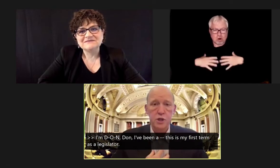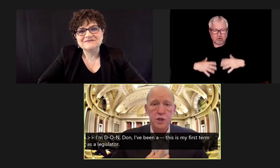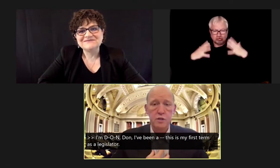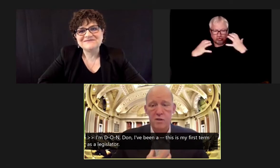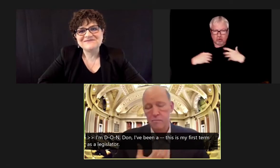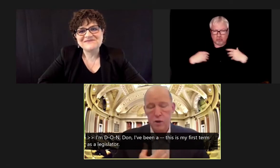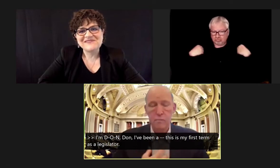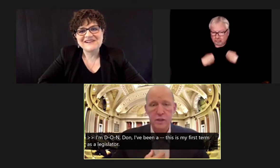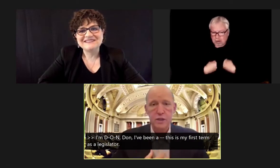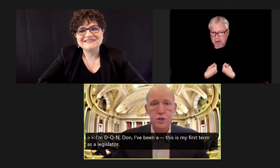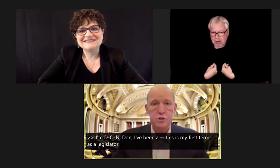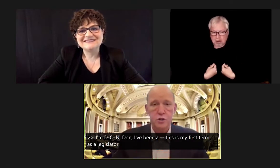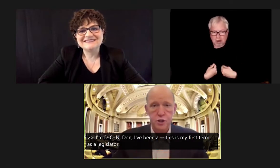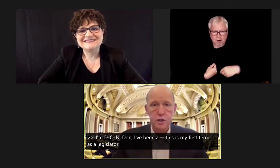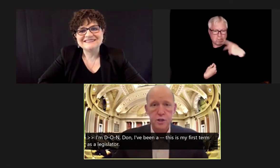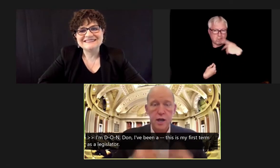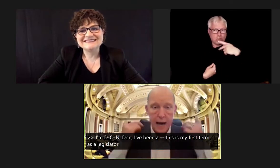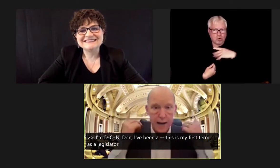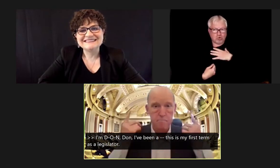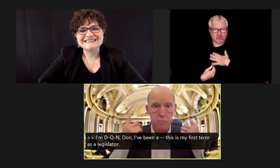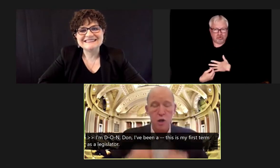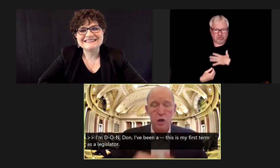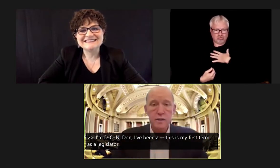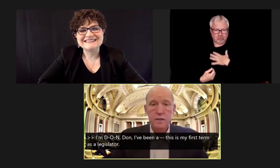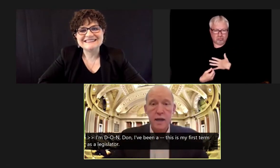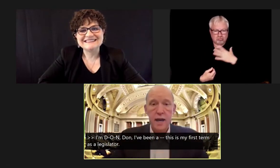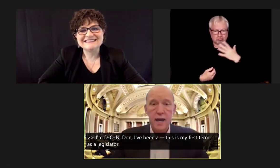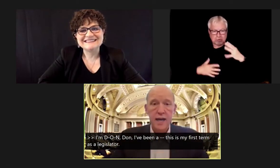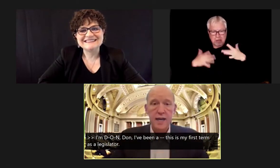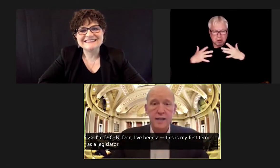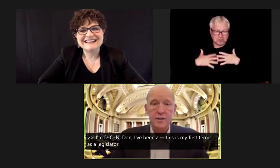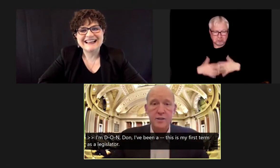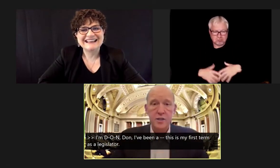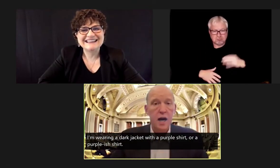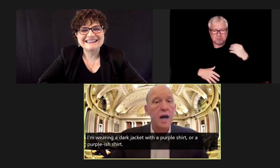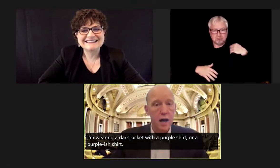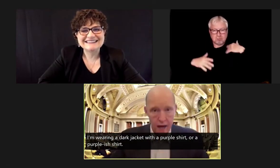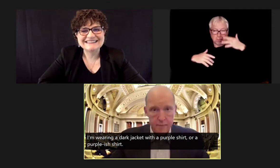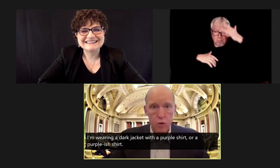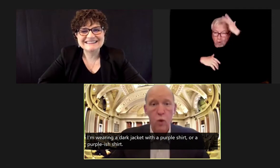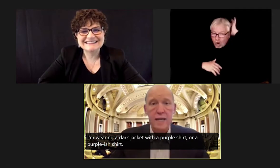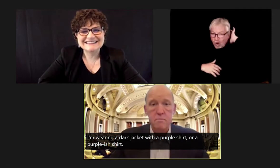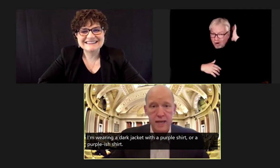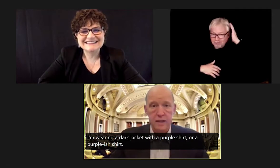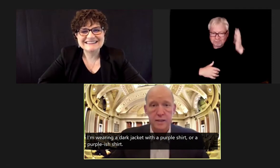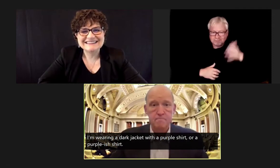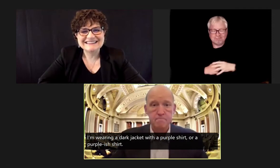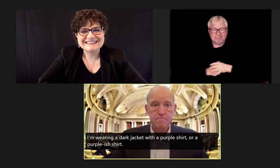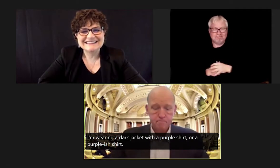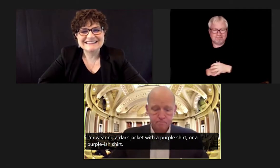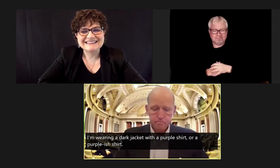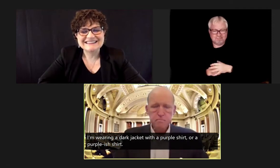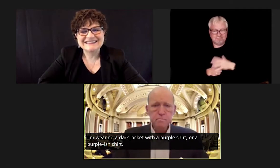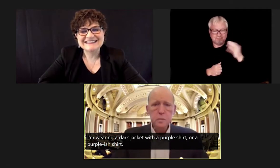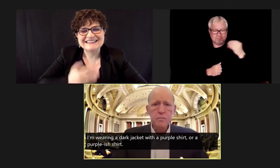purple shirt or a purplish shirt. I'm bald and I'm a white male.